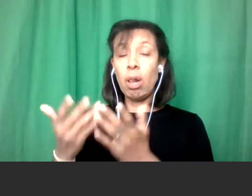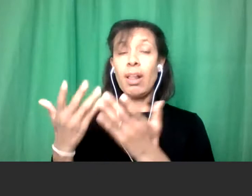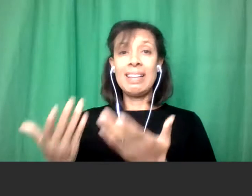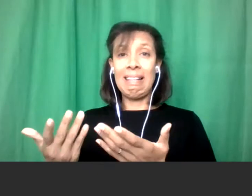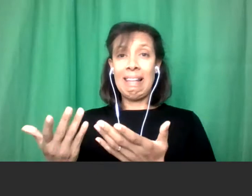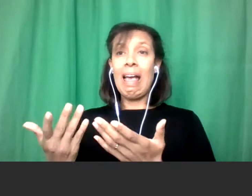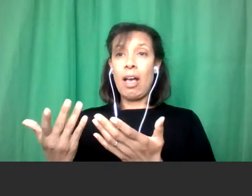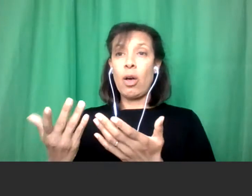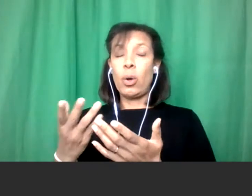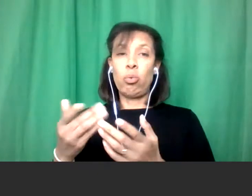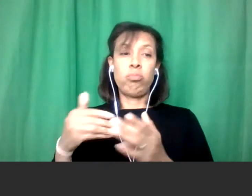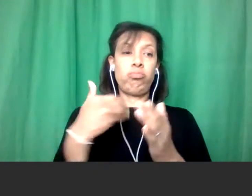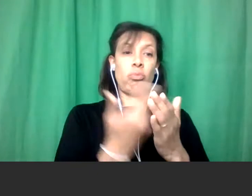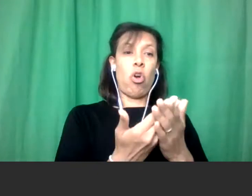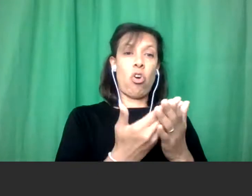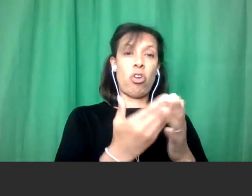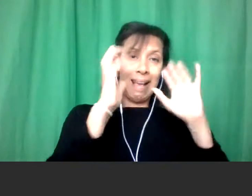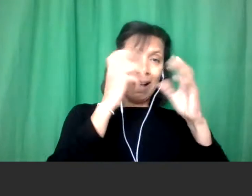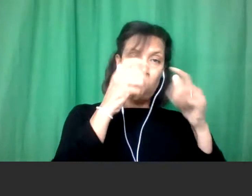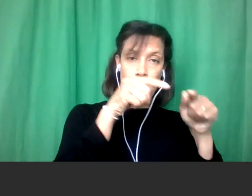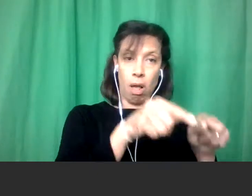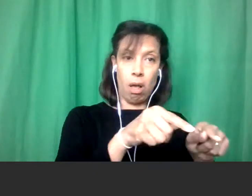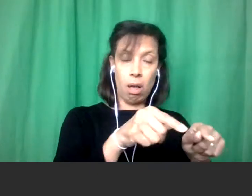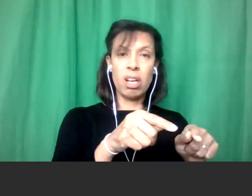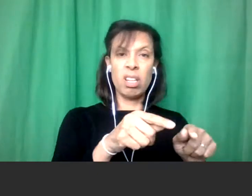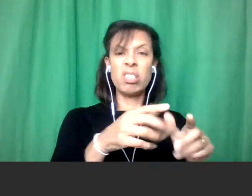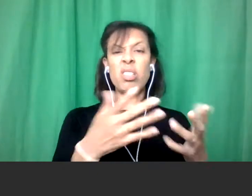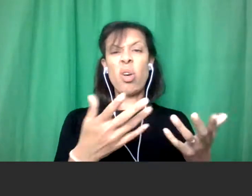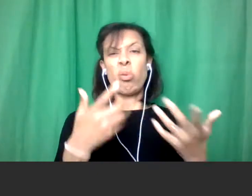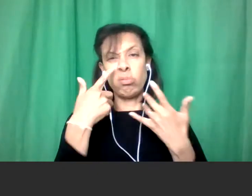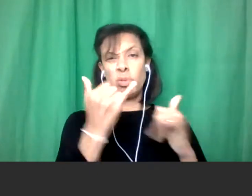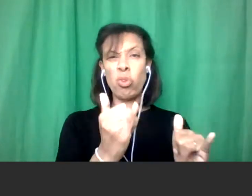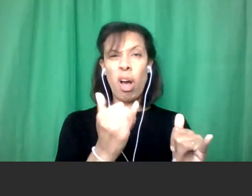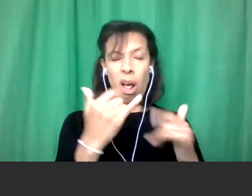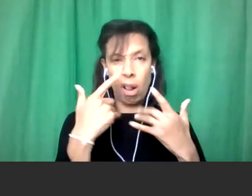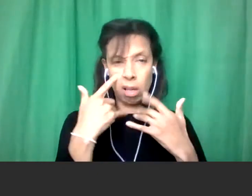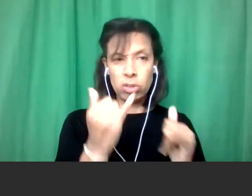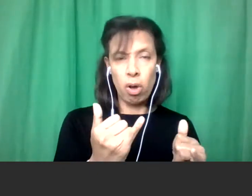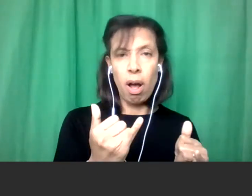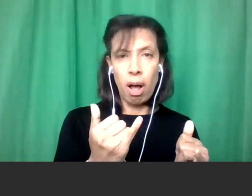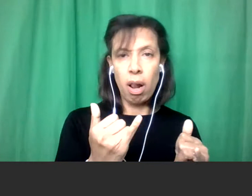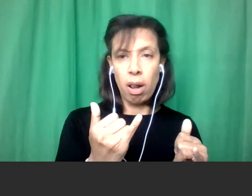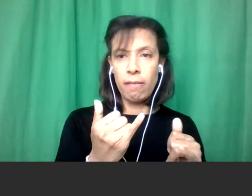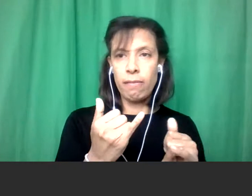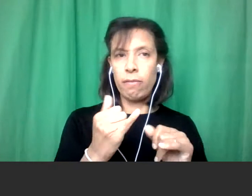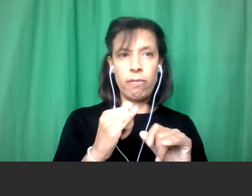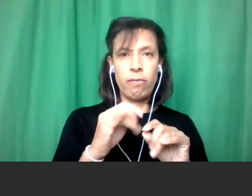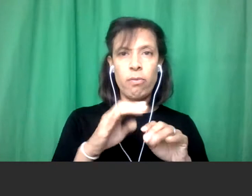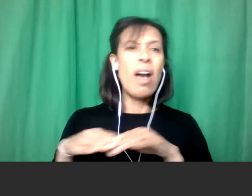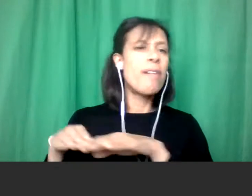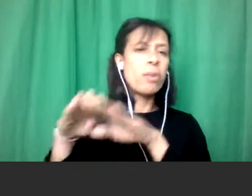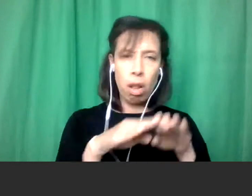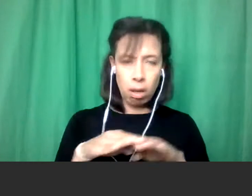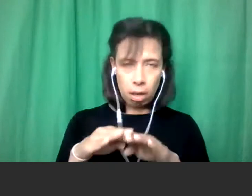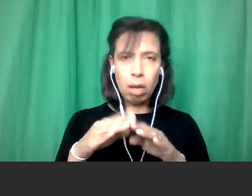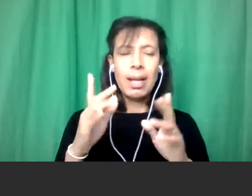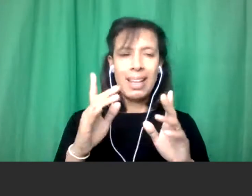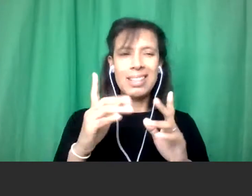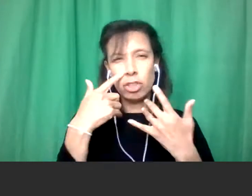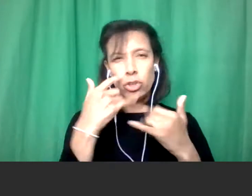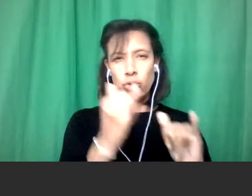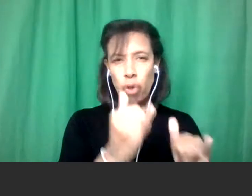Aula. So it's for us all, it's a pilot, and the argument for